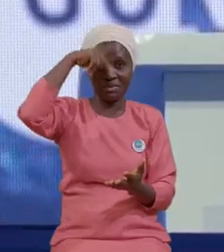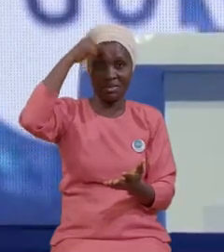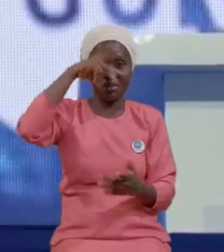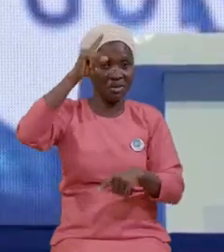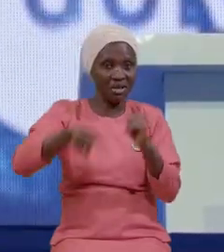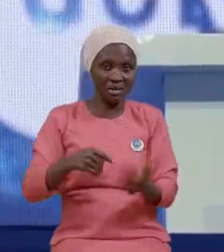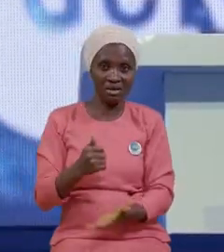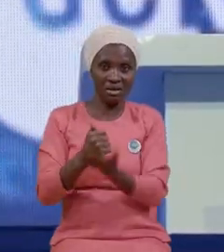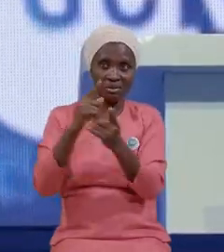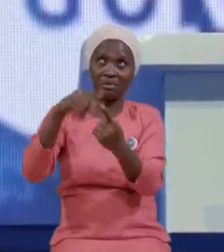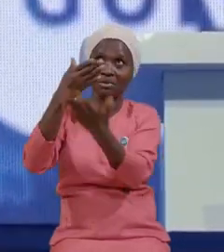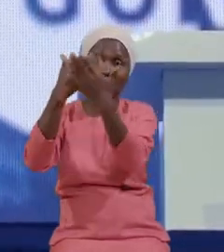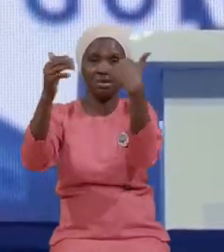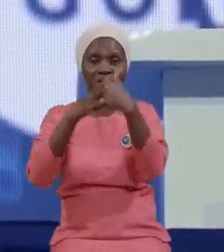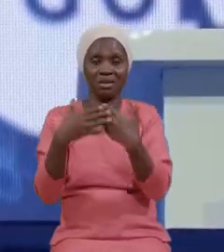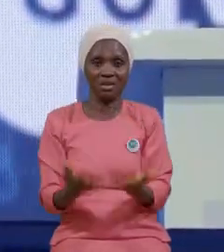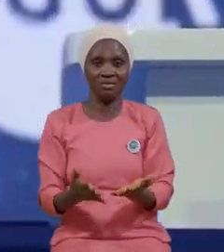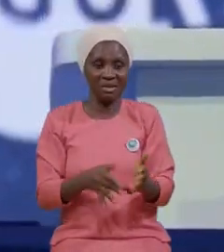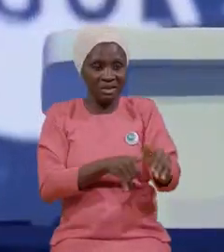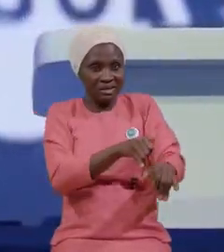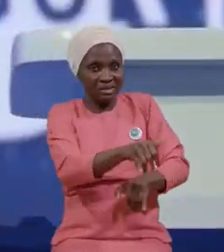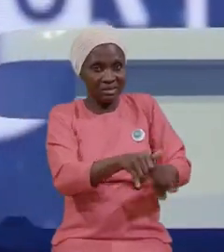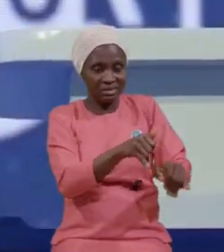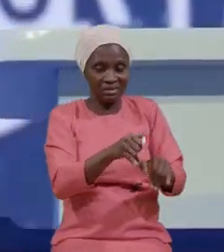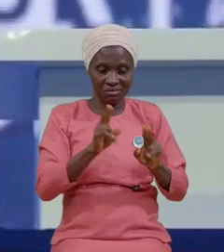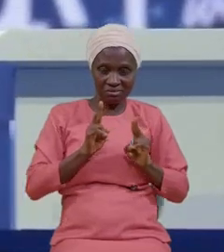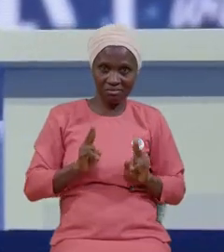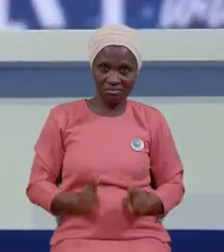Maneuvering by human beings doesn't get you to heaven.